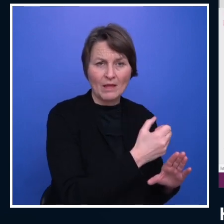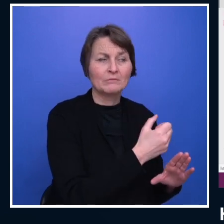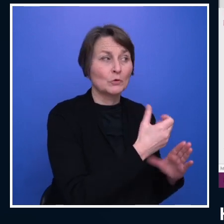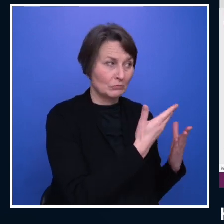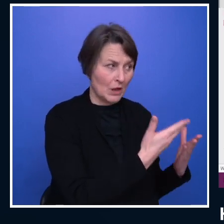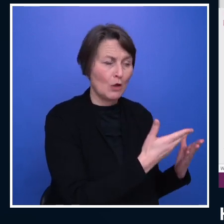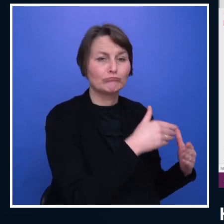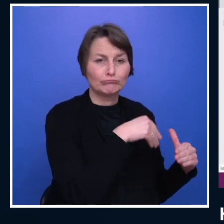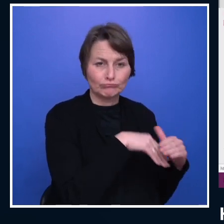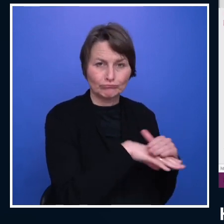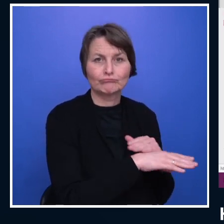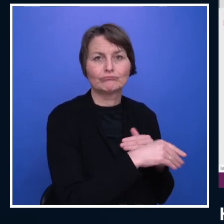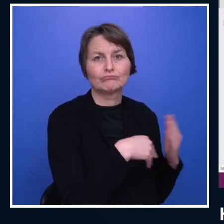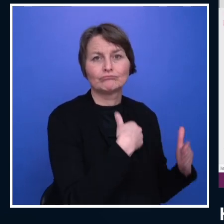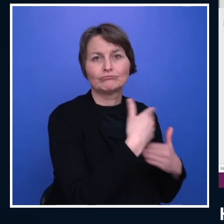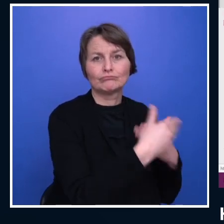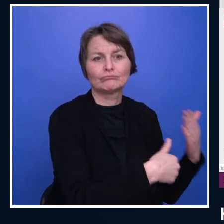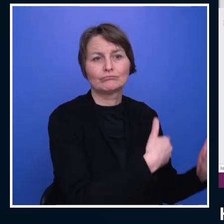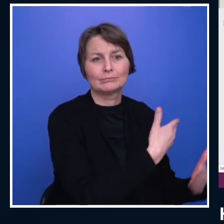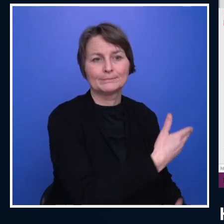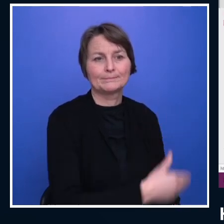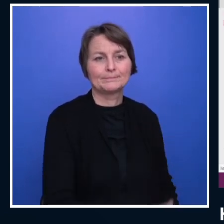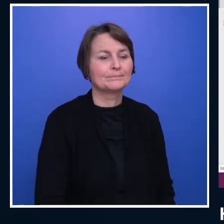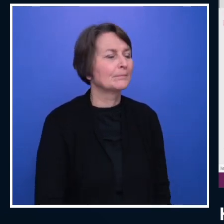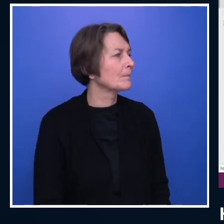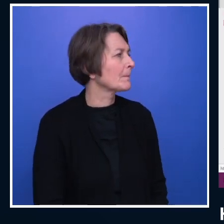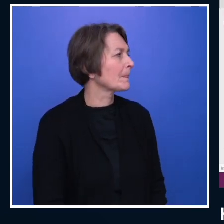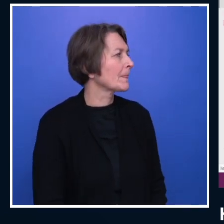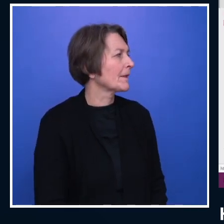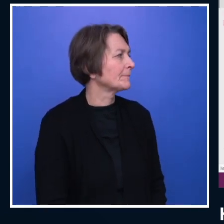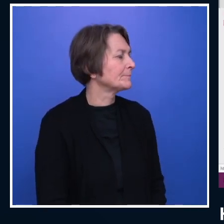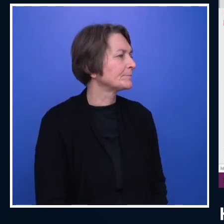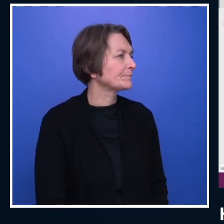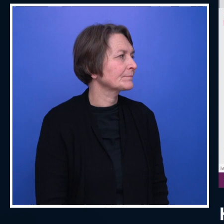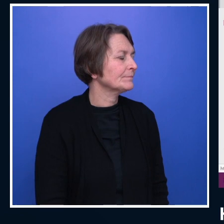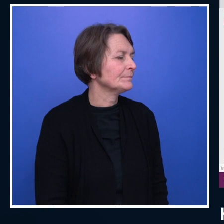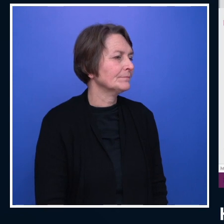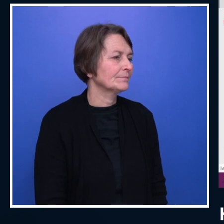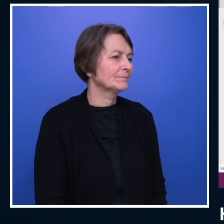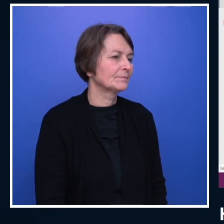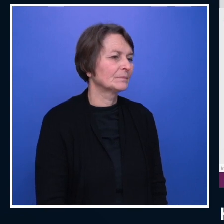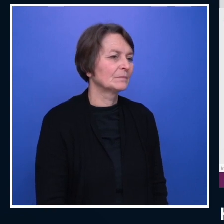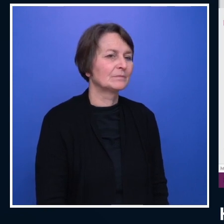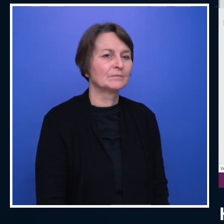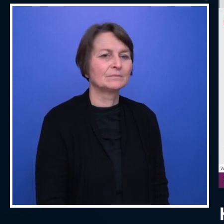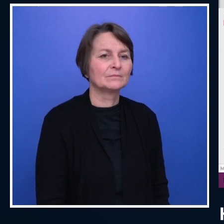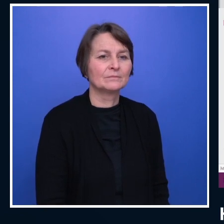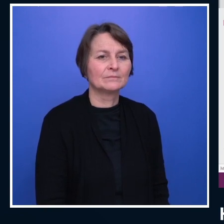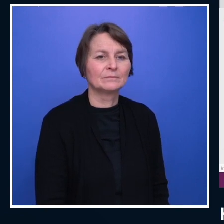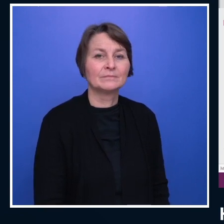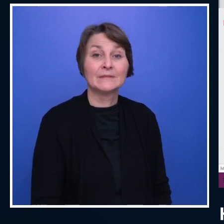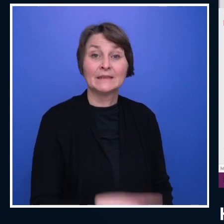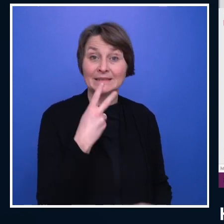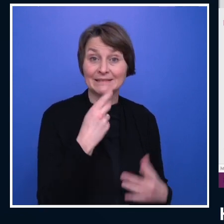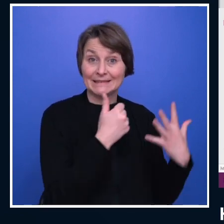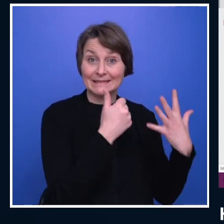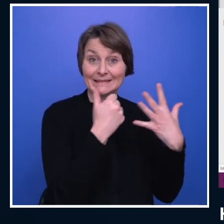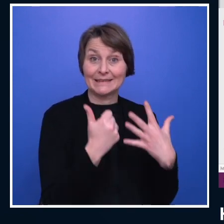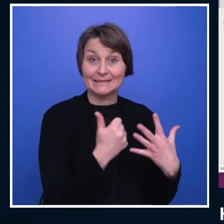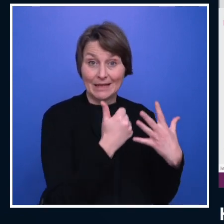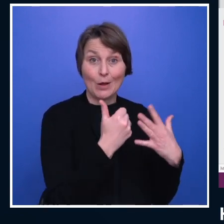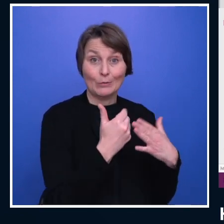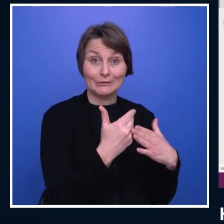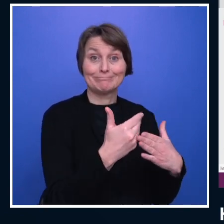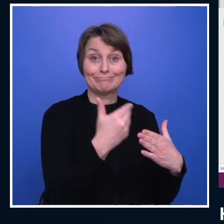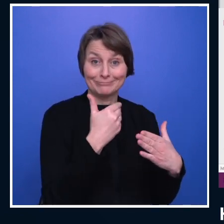and then go into pipelines, you can see that 6 hours ago, a pipeline ran.